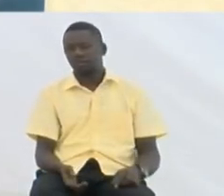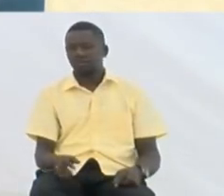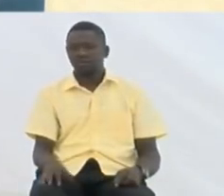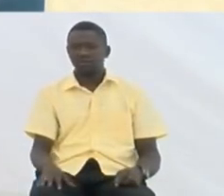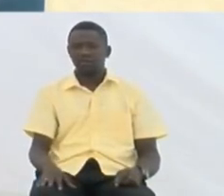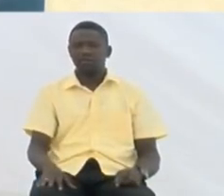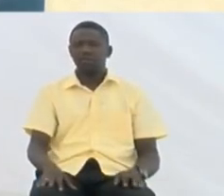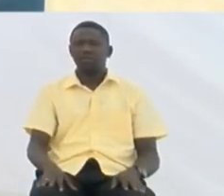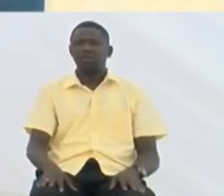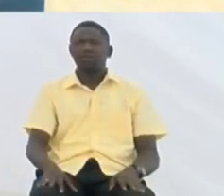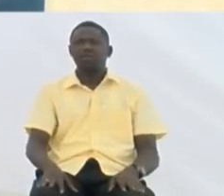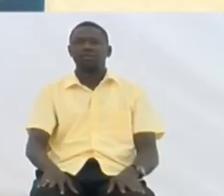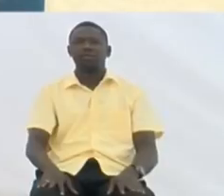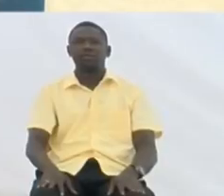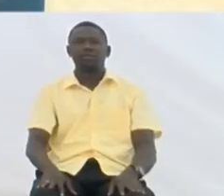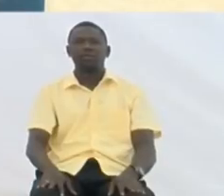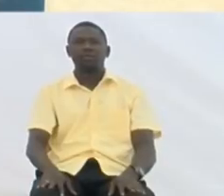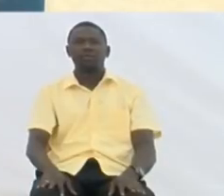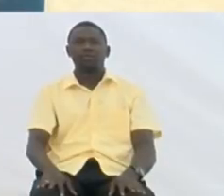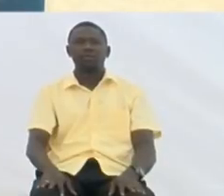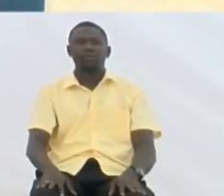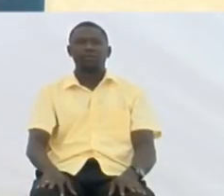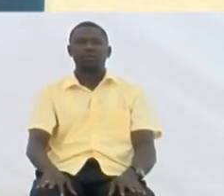So anyone